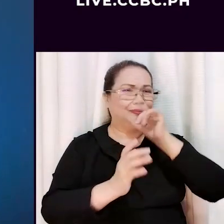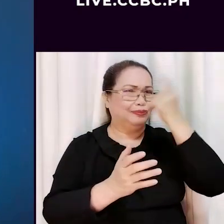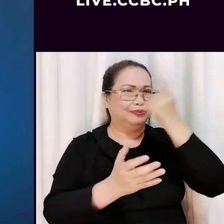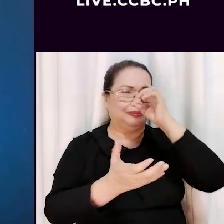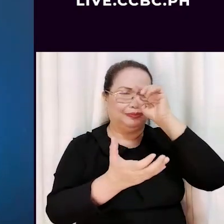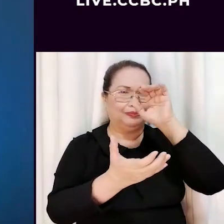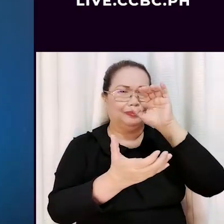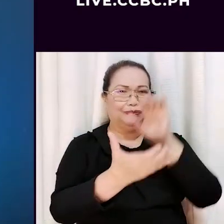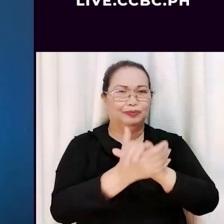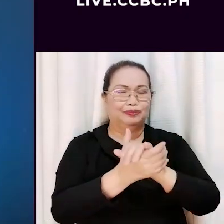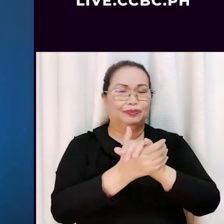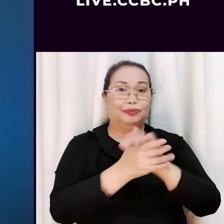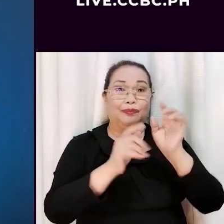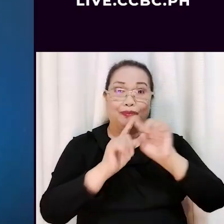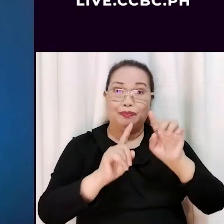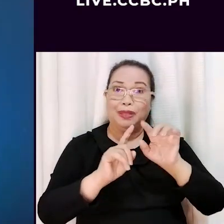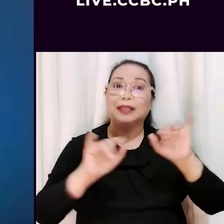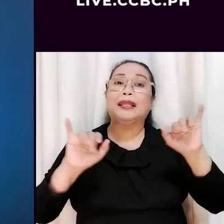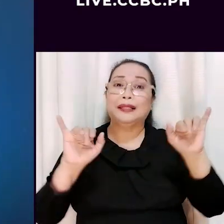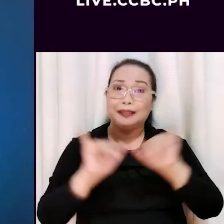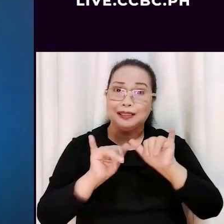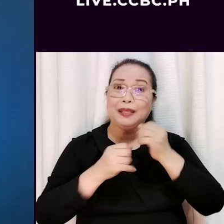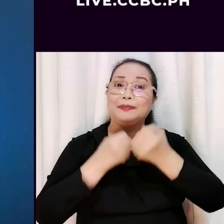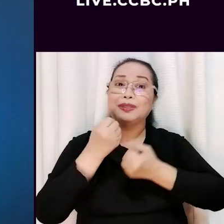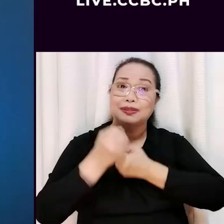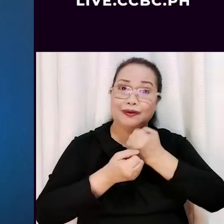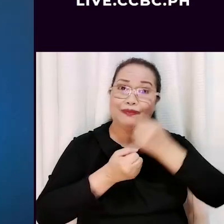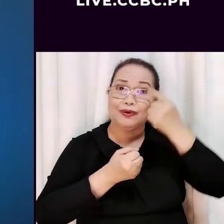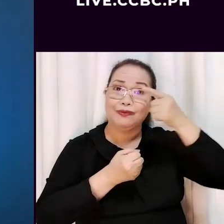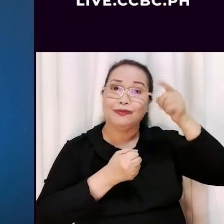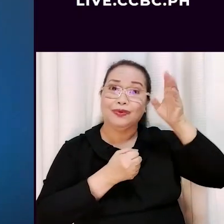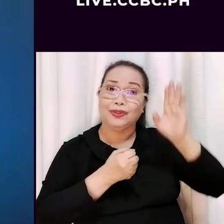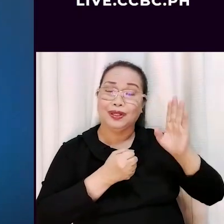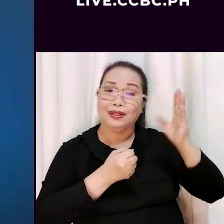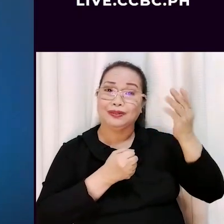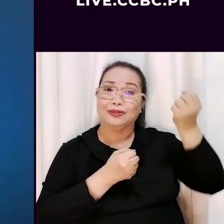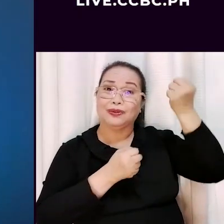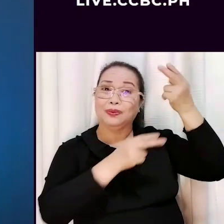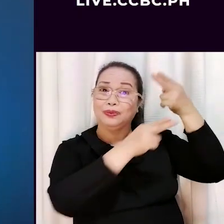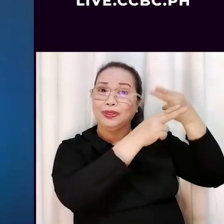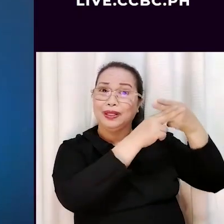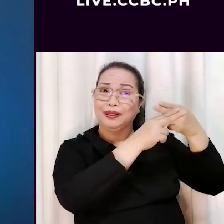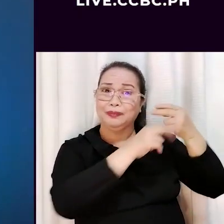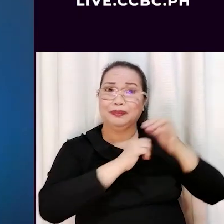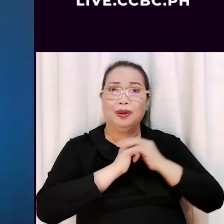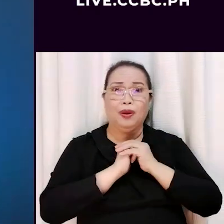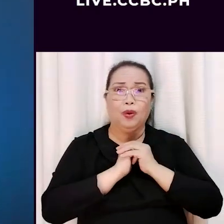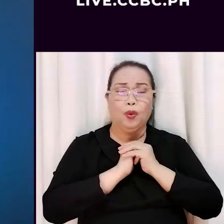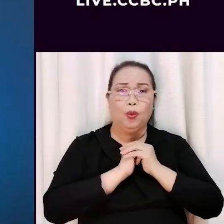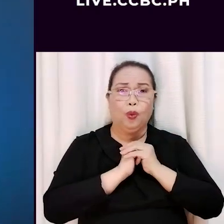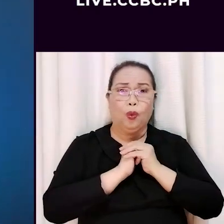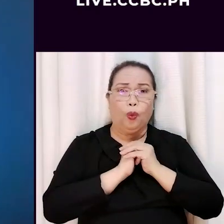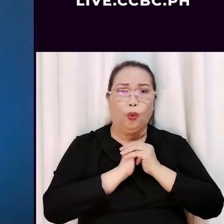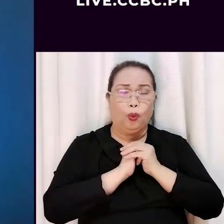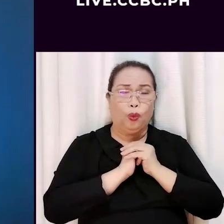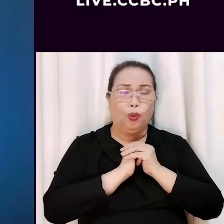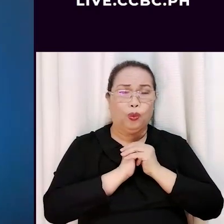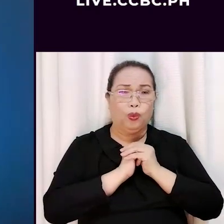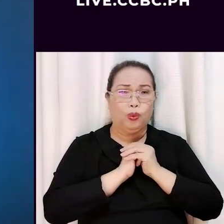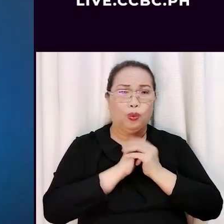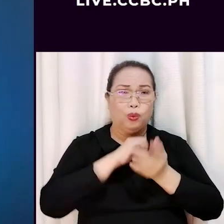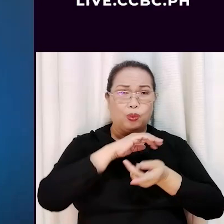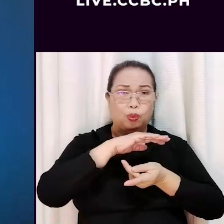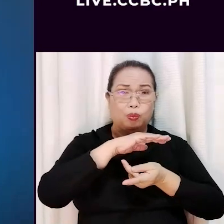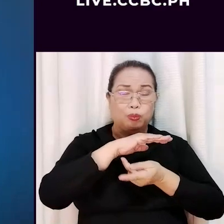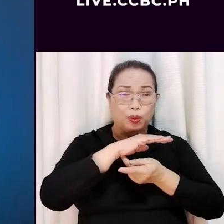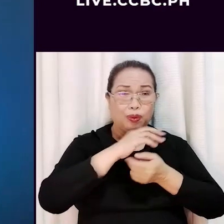to suffer for his sake." Wow. Paul is telling us that to suffer affliction for